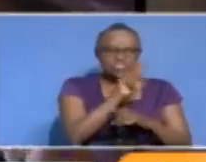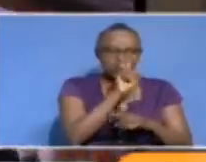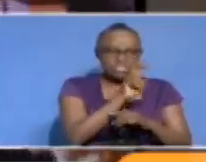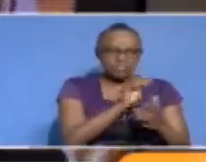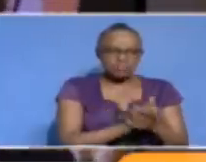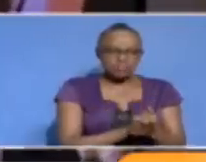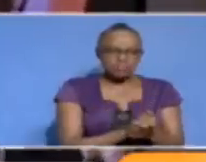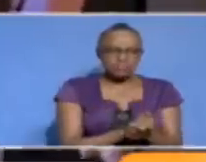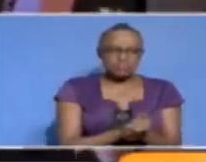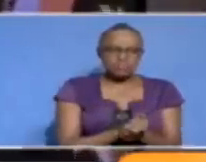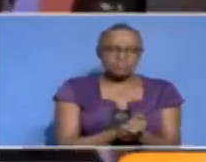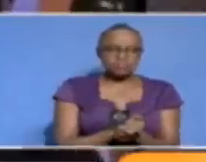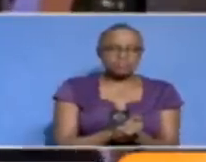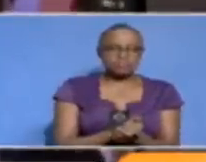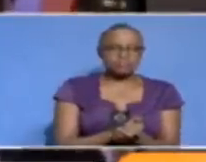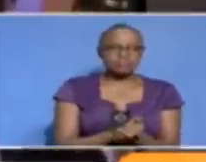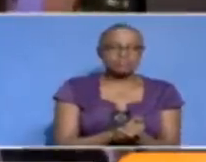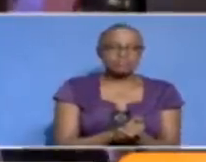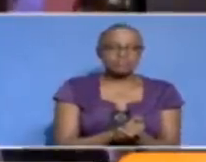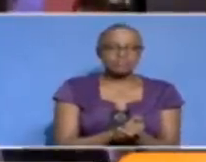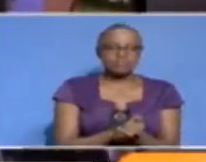kwa TV.